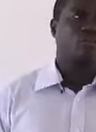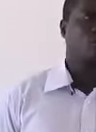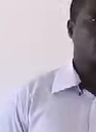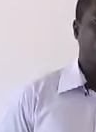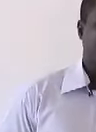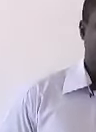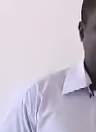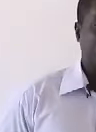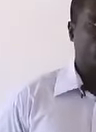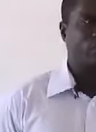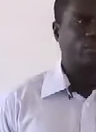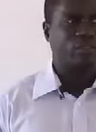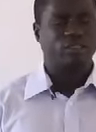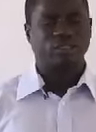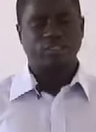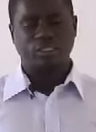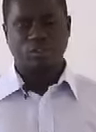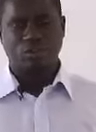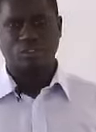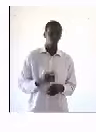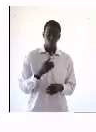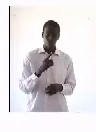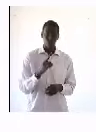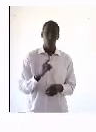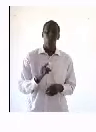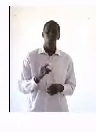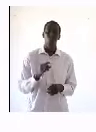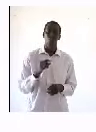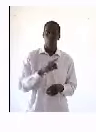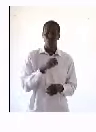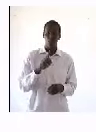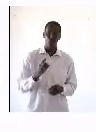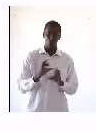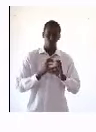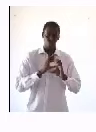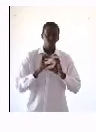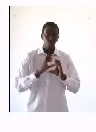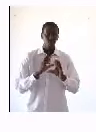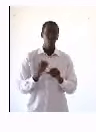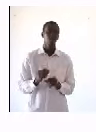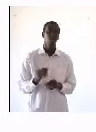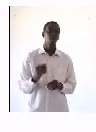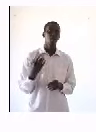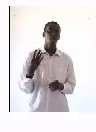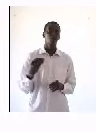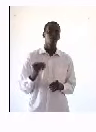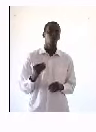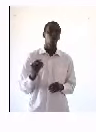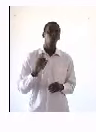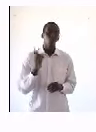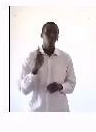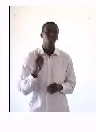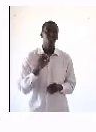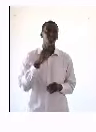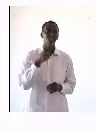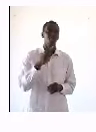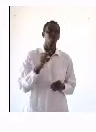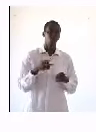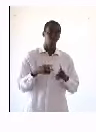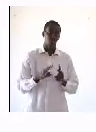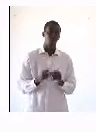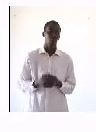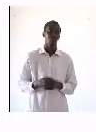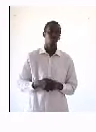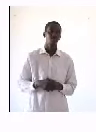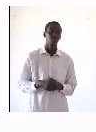breeze with modern infrastructure such as tarots, covered drainage system, modern electrification with street